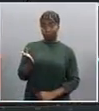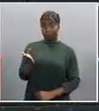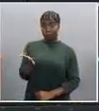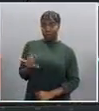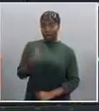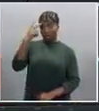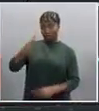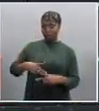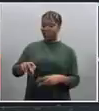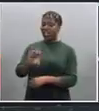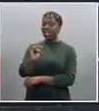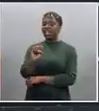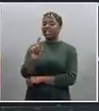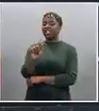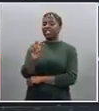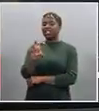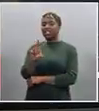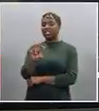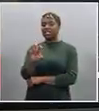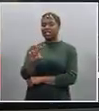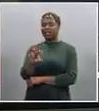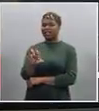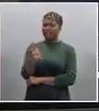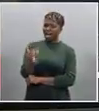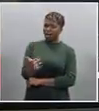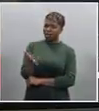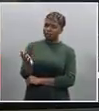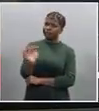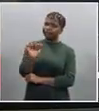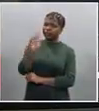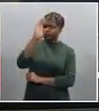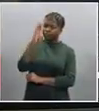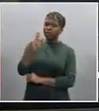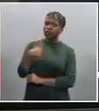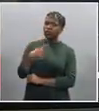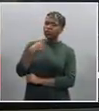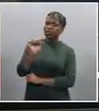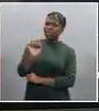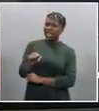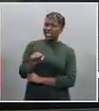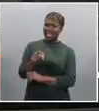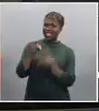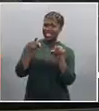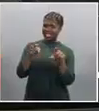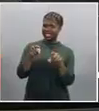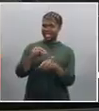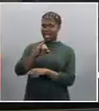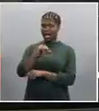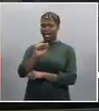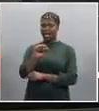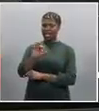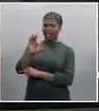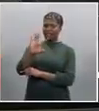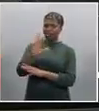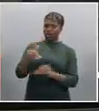now to talk further about this. Very strong words, Professor. You talk about a warped ideology at the IAAF. You've